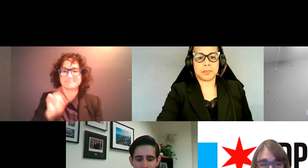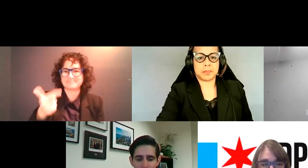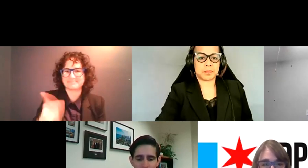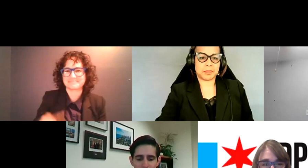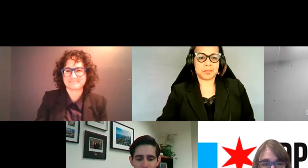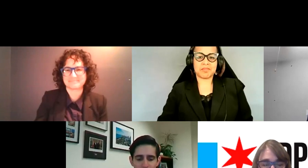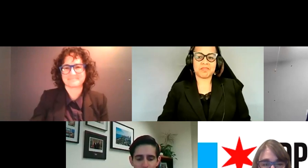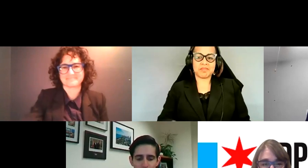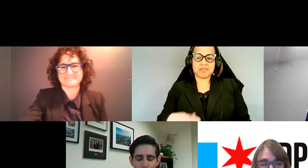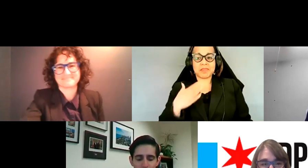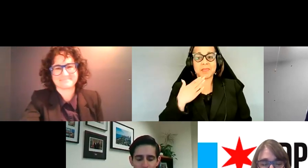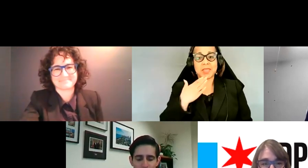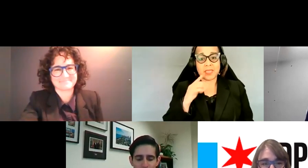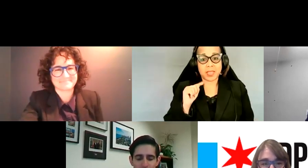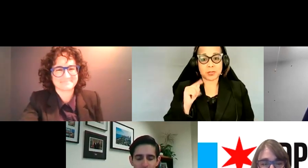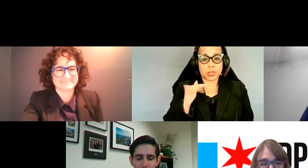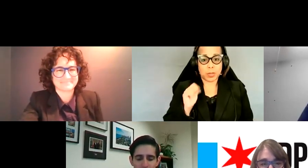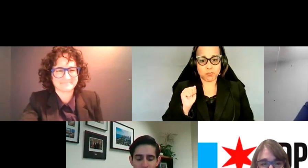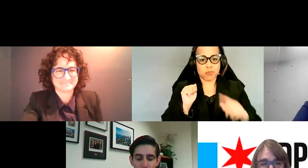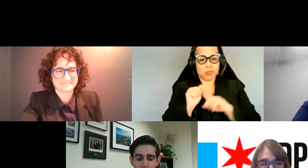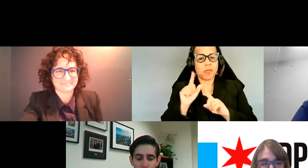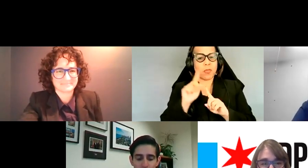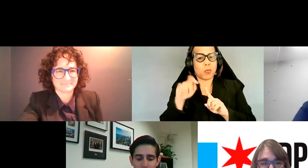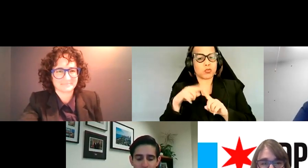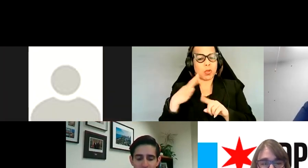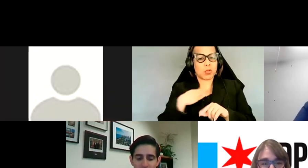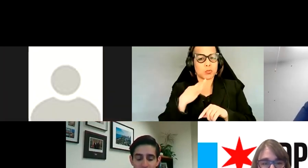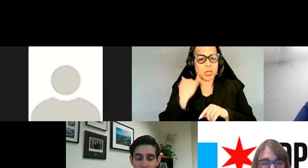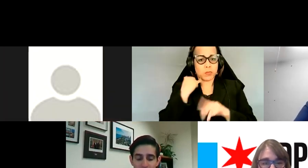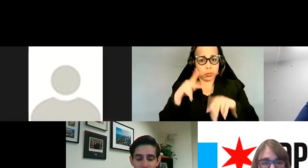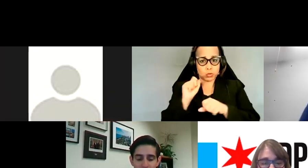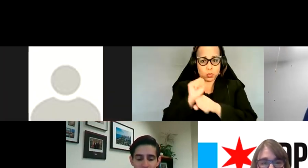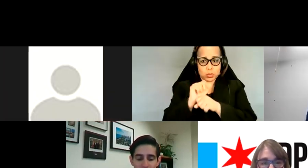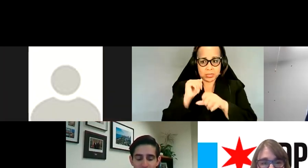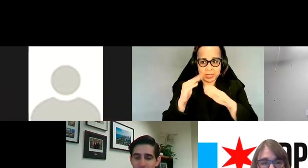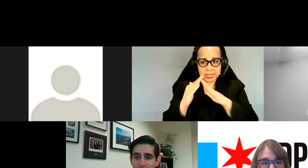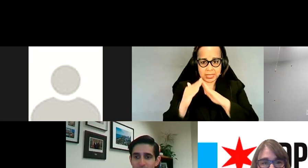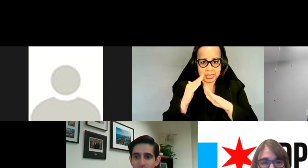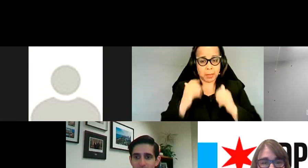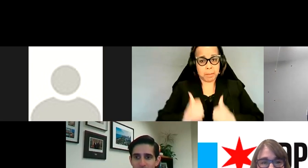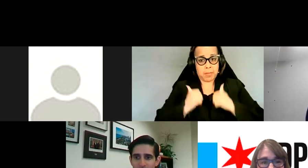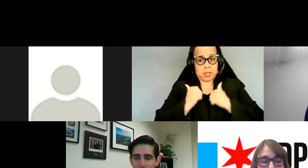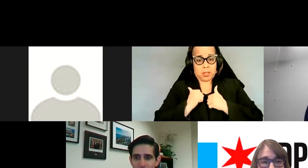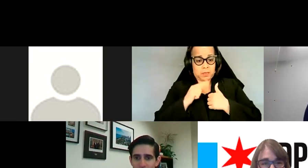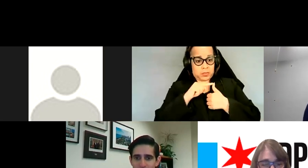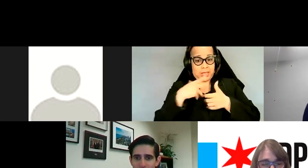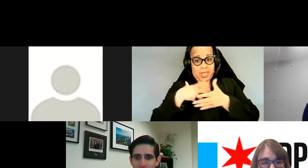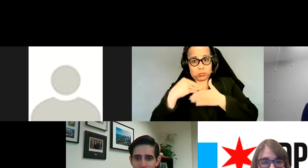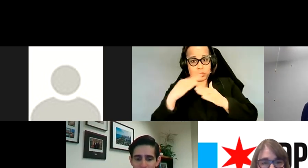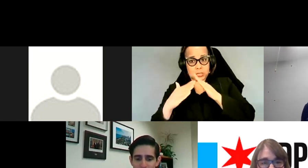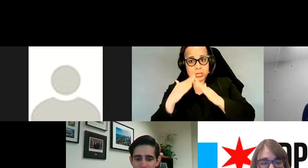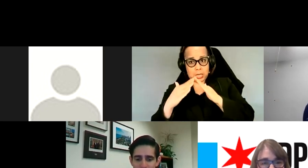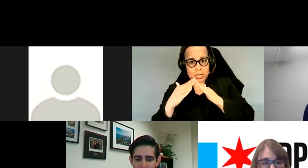Thank you, Tamara. Another question on eligibility. If someone works in the city, but lives outside of the city, but is in